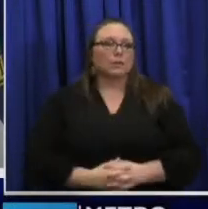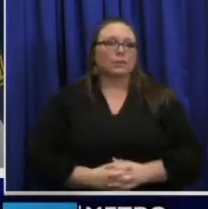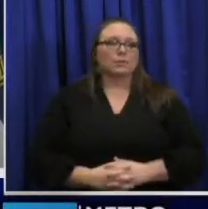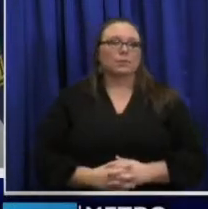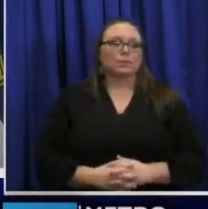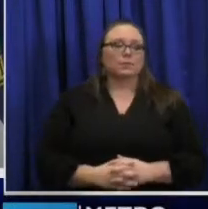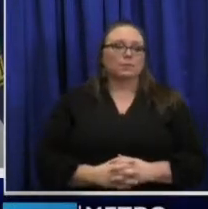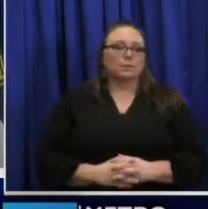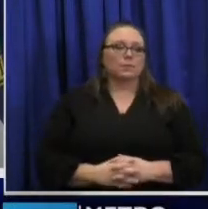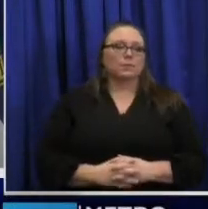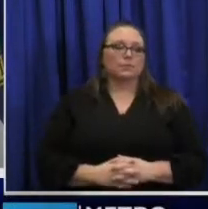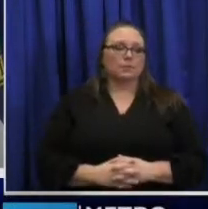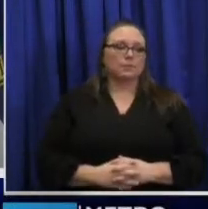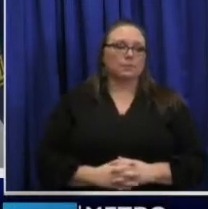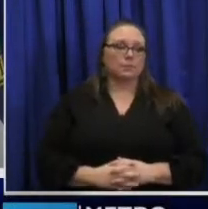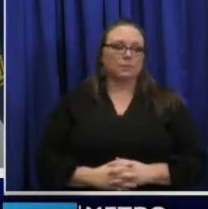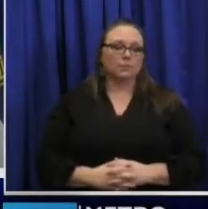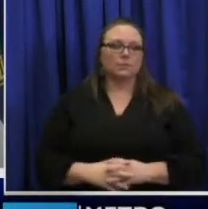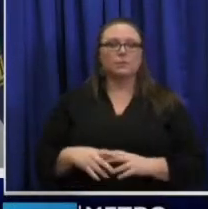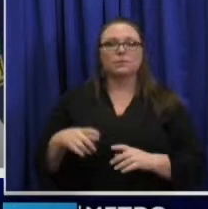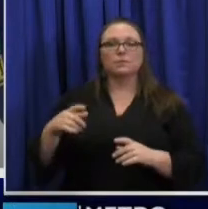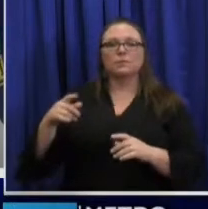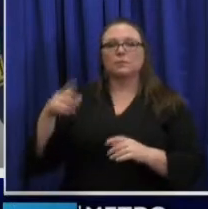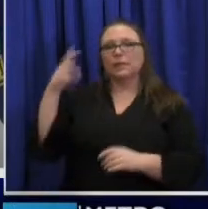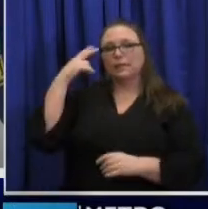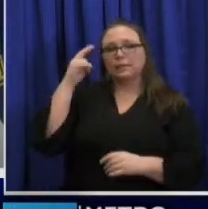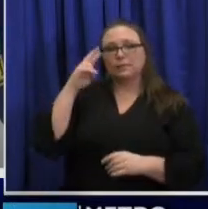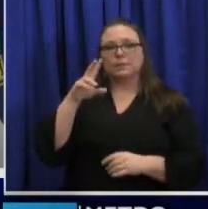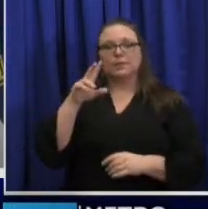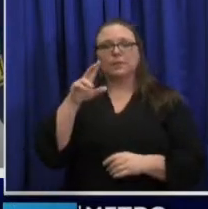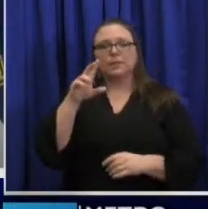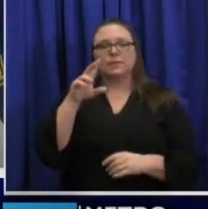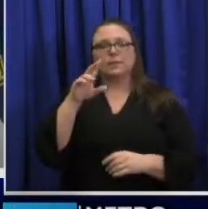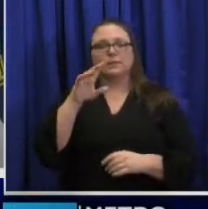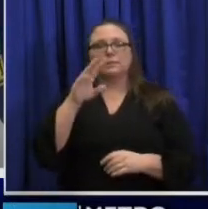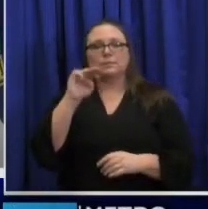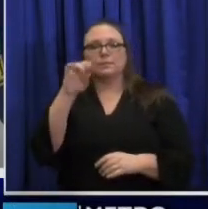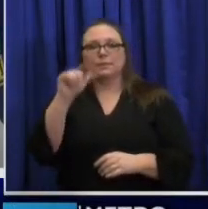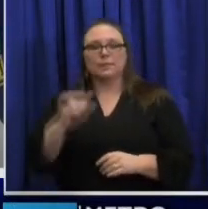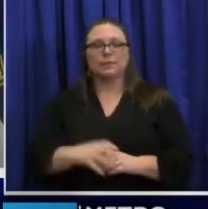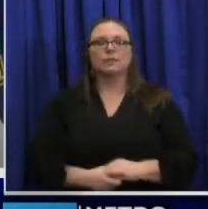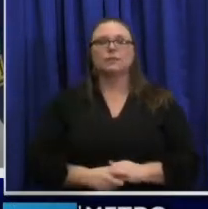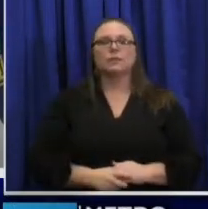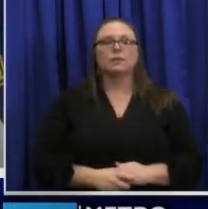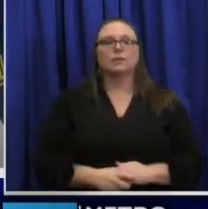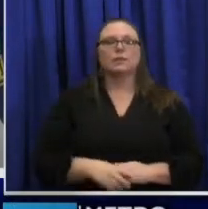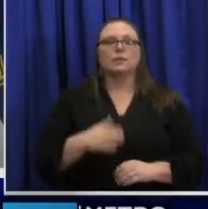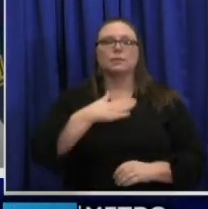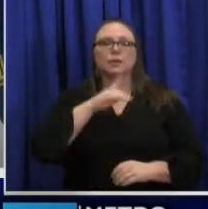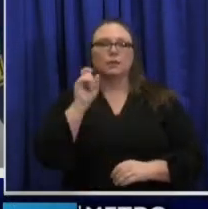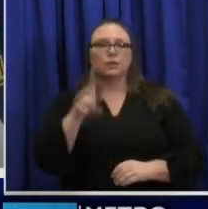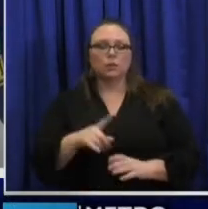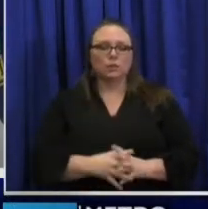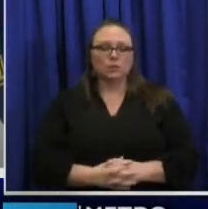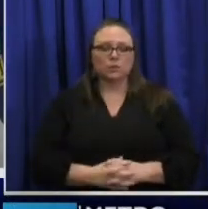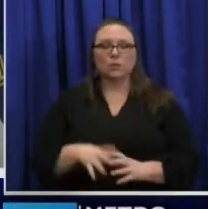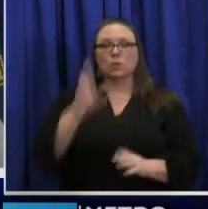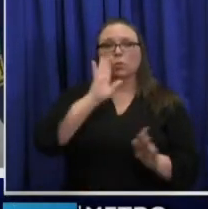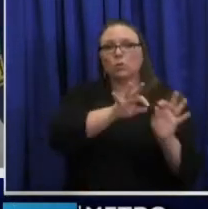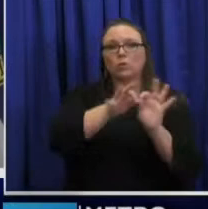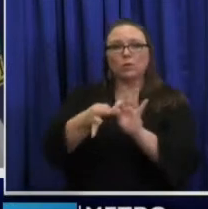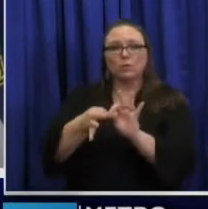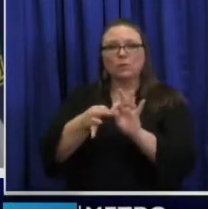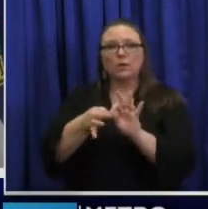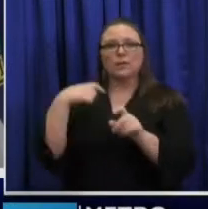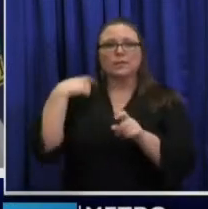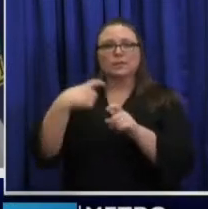Extrema TN Hispanic Digital Media. My question is, do you will provide interpreters in Spanish